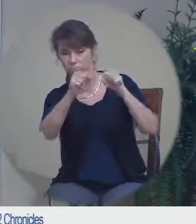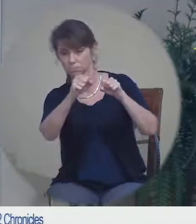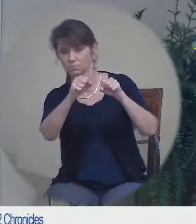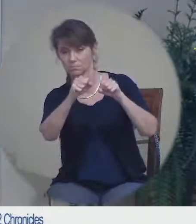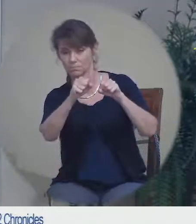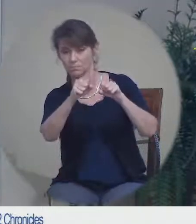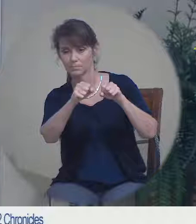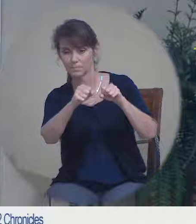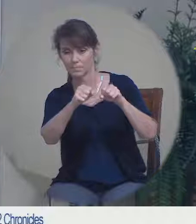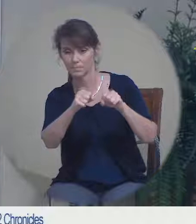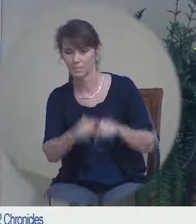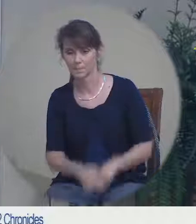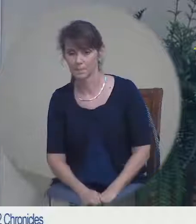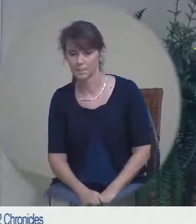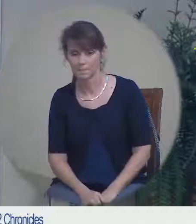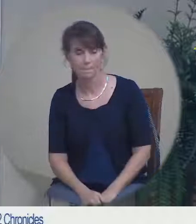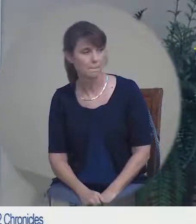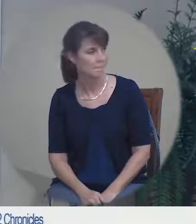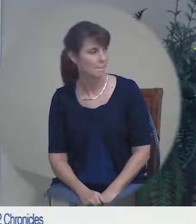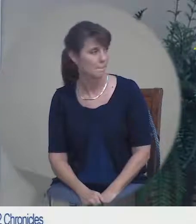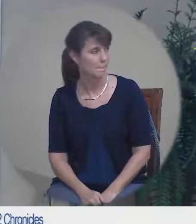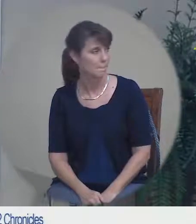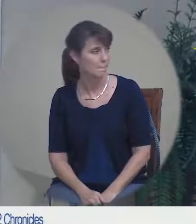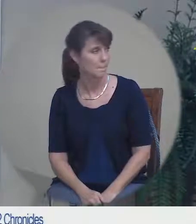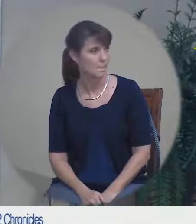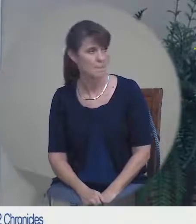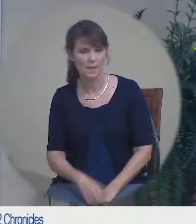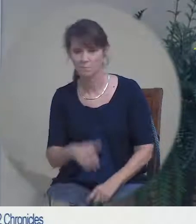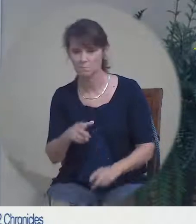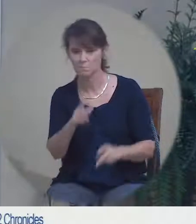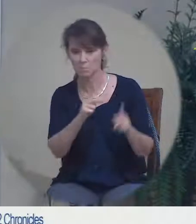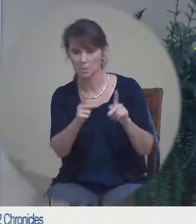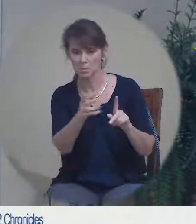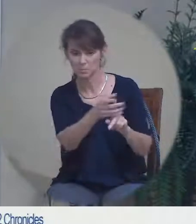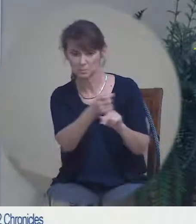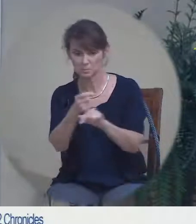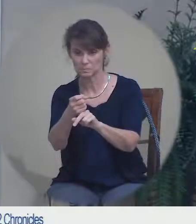hostages just if you look over in chapter 14 and verse 14.